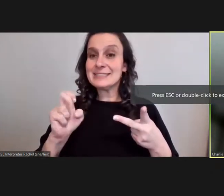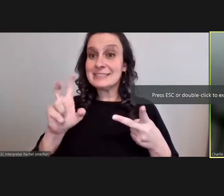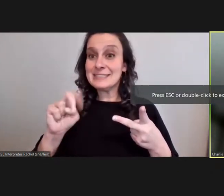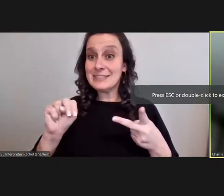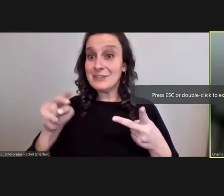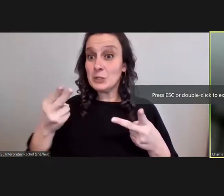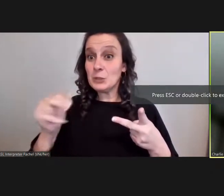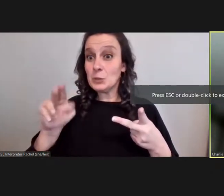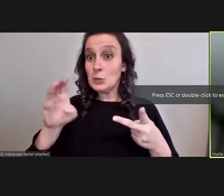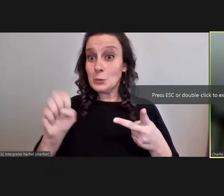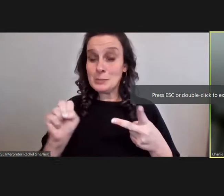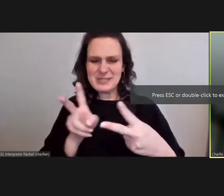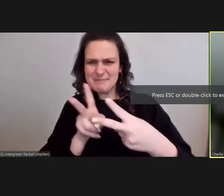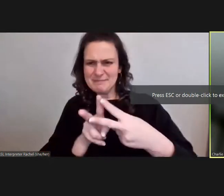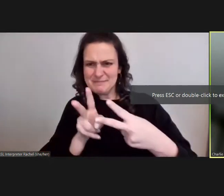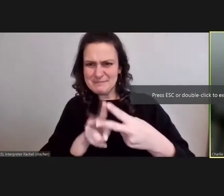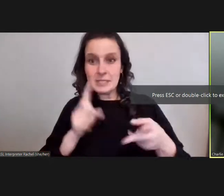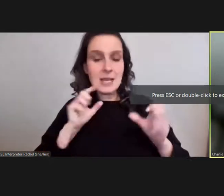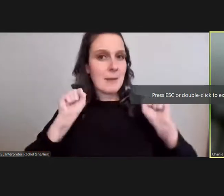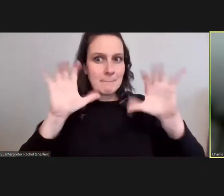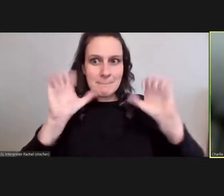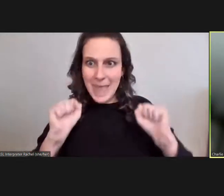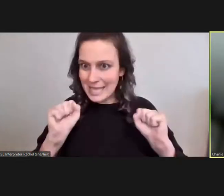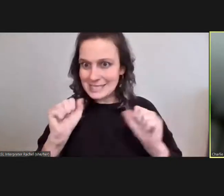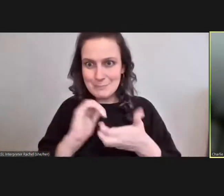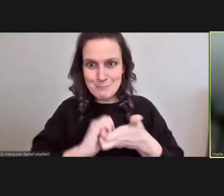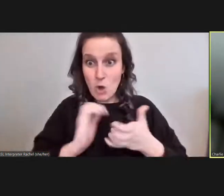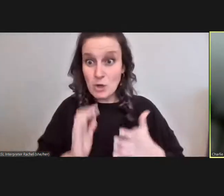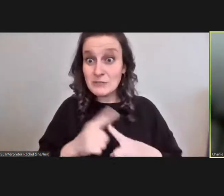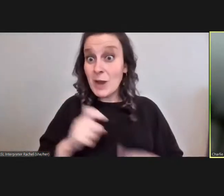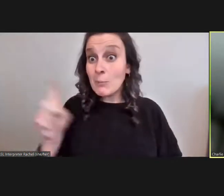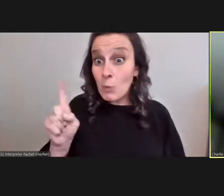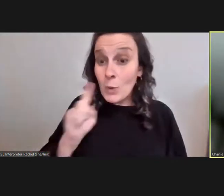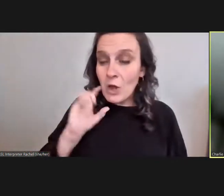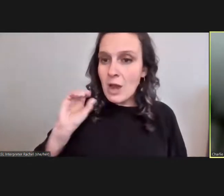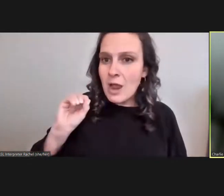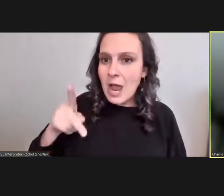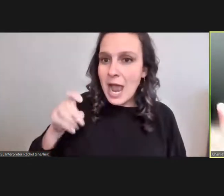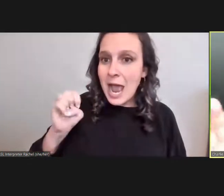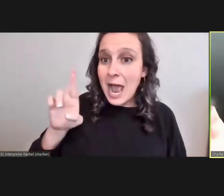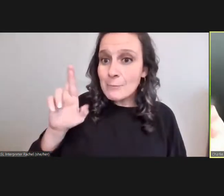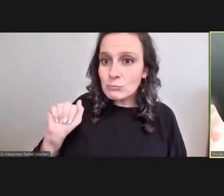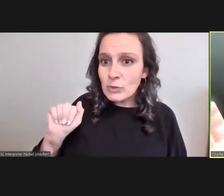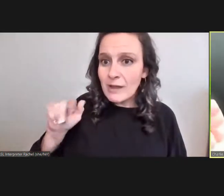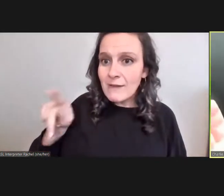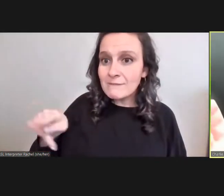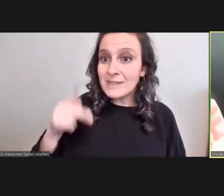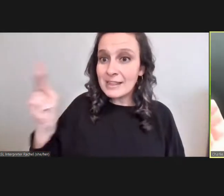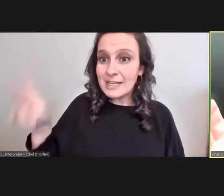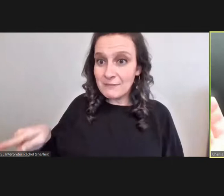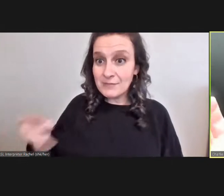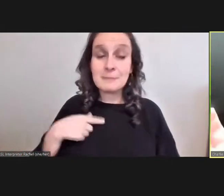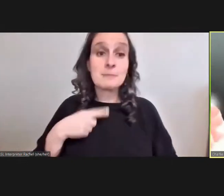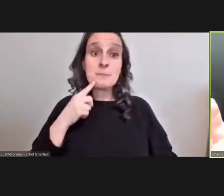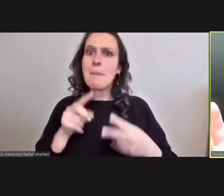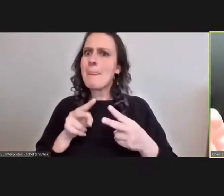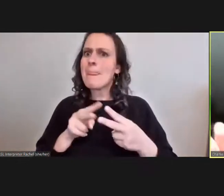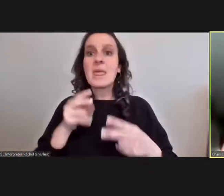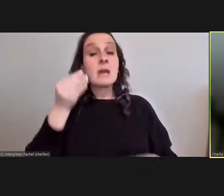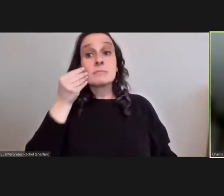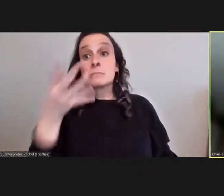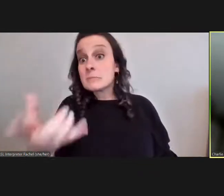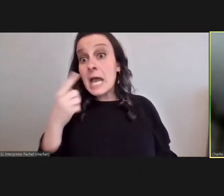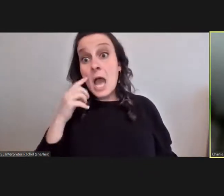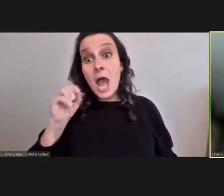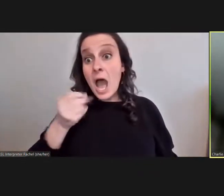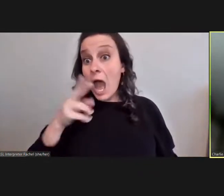are two of our amazing partners at Opera Philadelphia. And I just want to say Opera Philadelphia really during